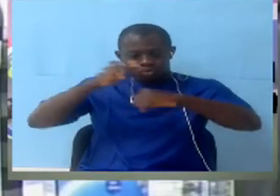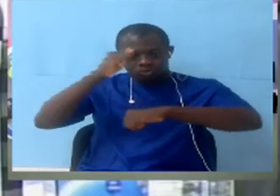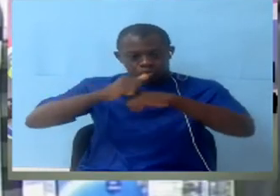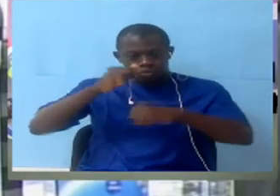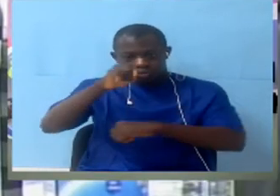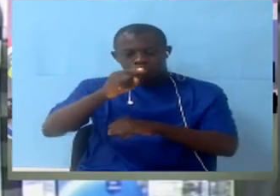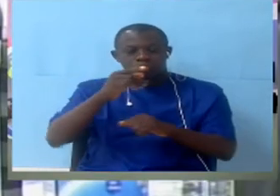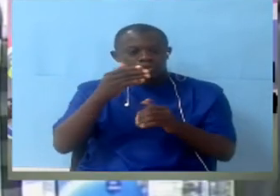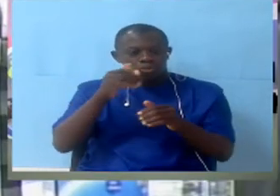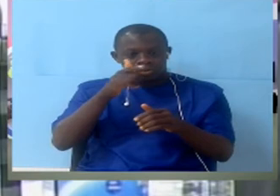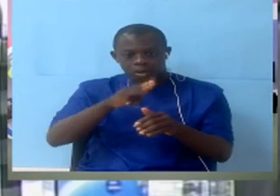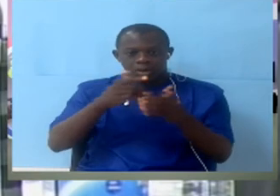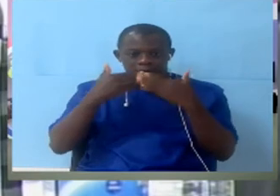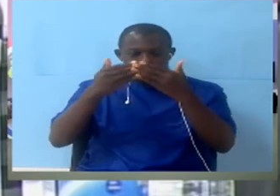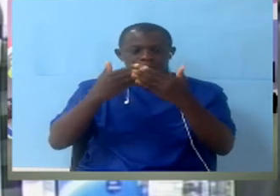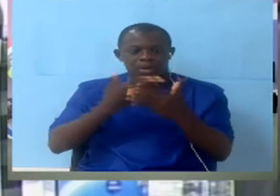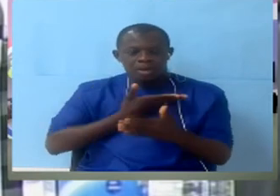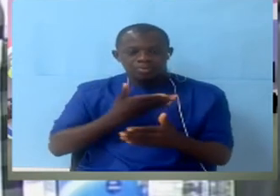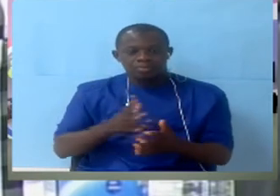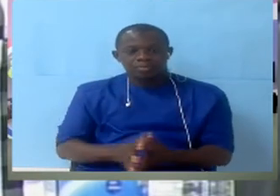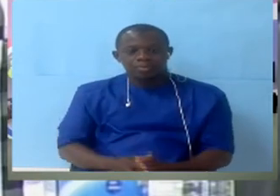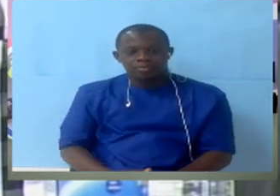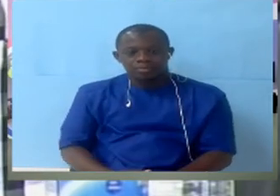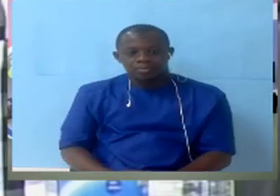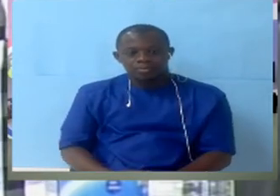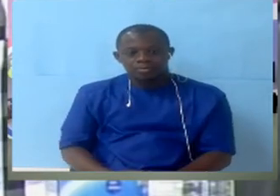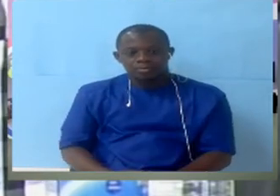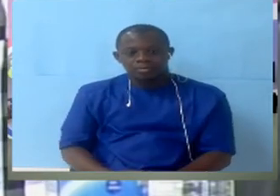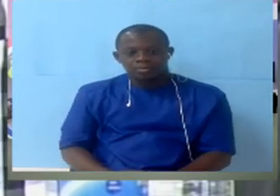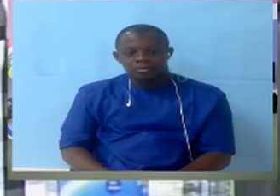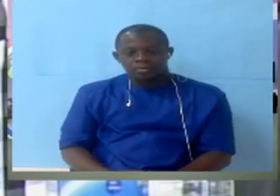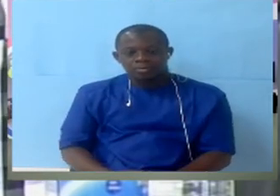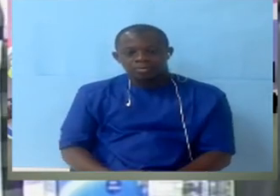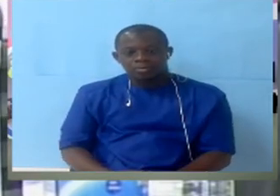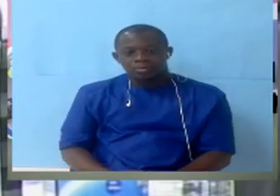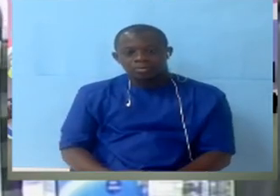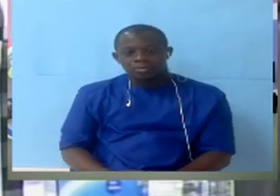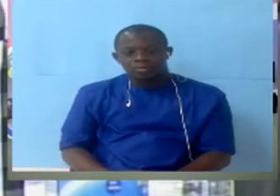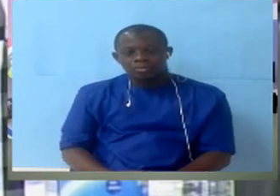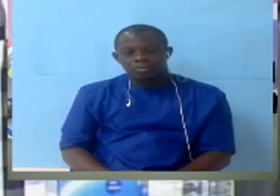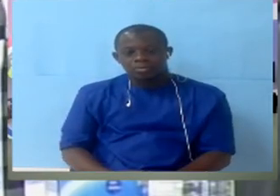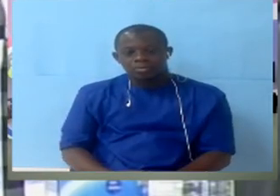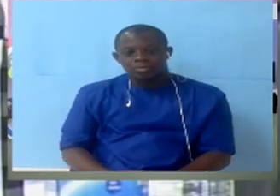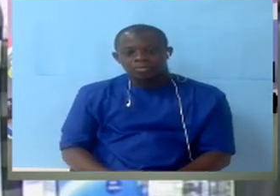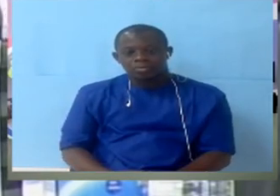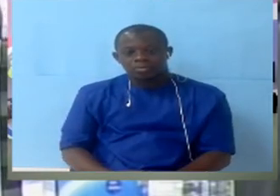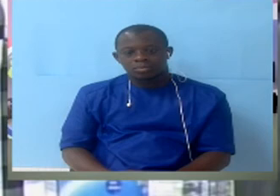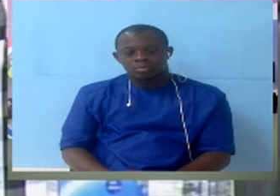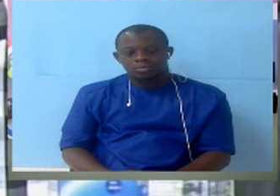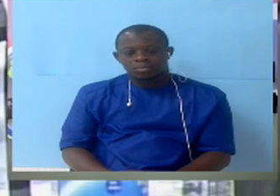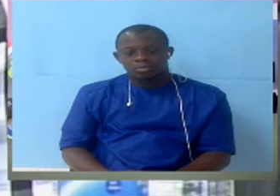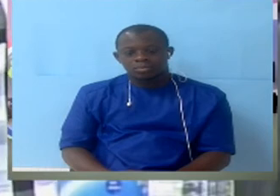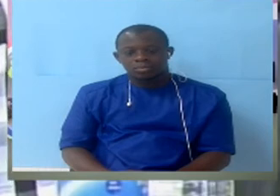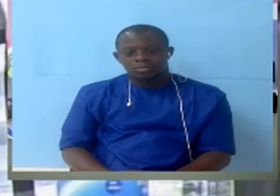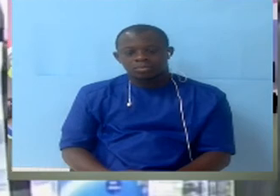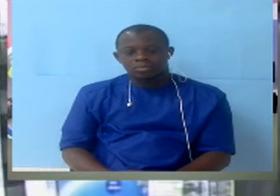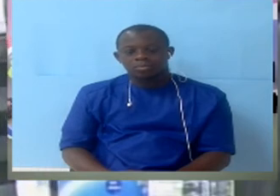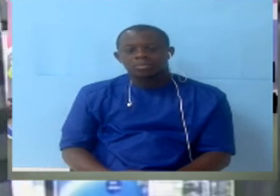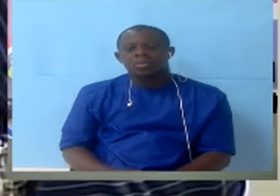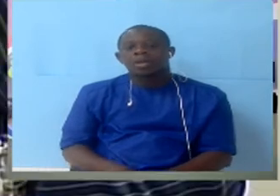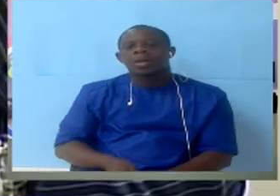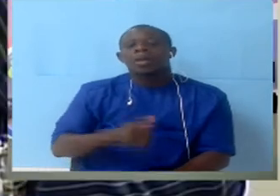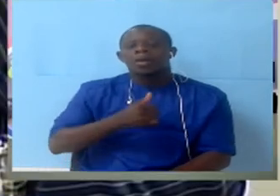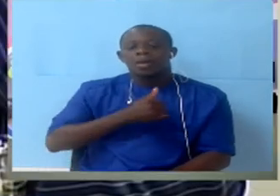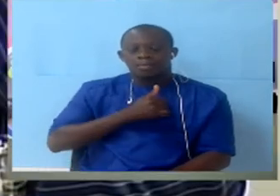meeli ba wala nyim fay konton wadi ah because ngata sa fetu CDS masana kinte fa and even the present CDS fa ngata ngaw betande the yes. Question